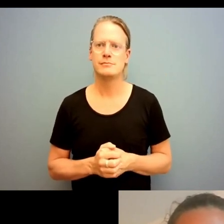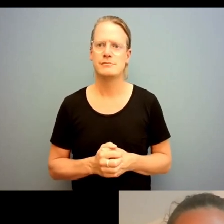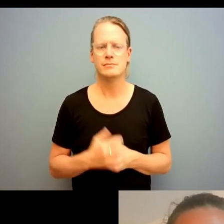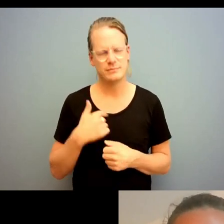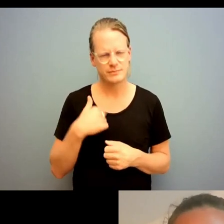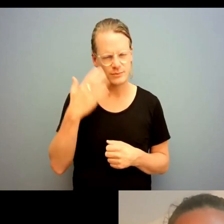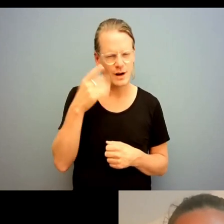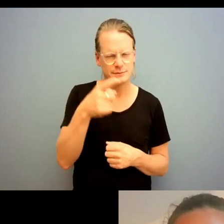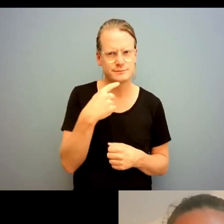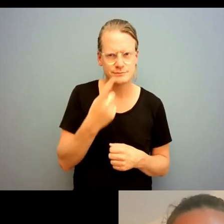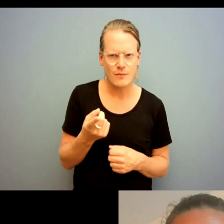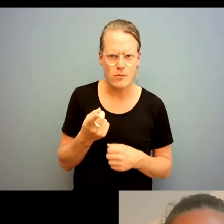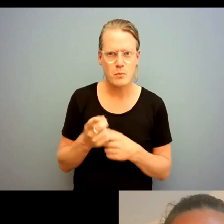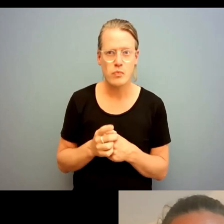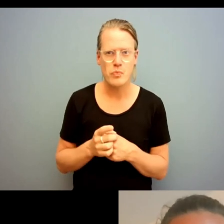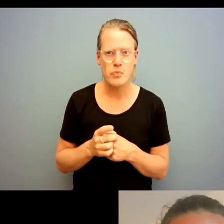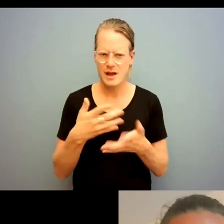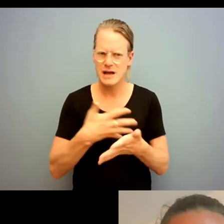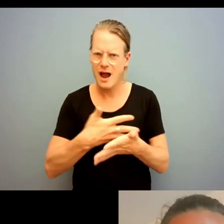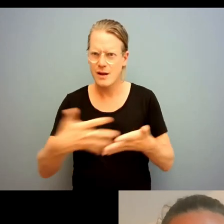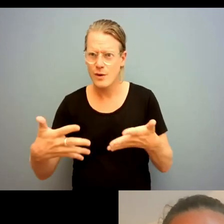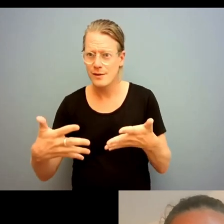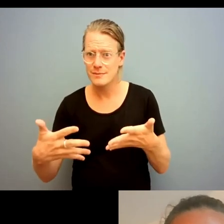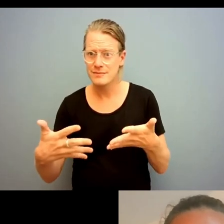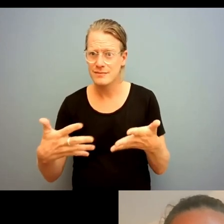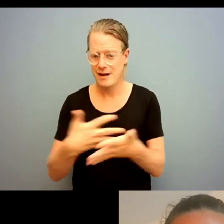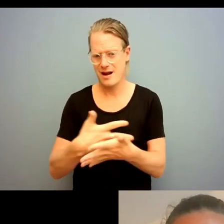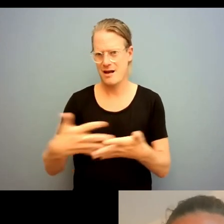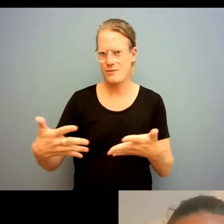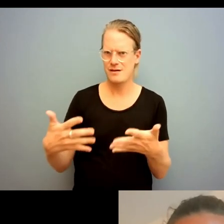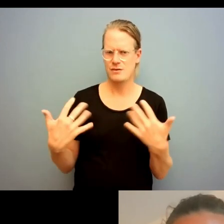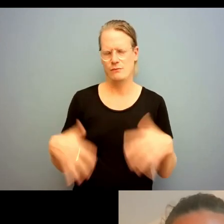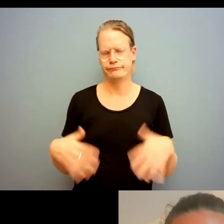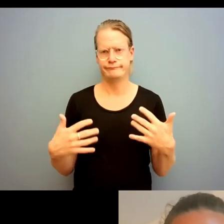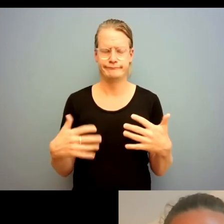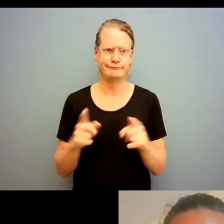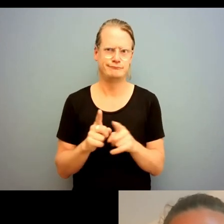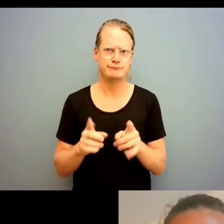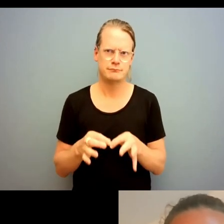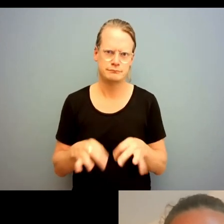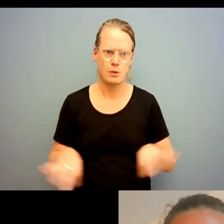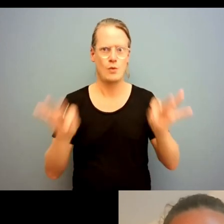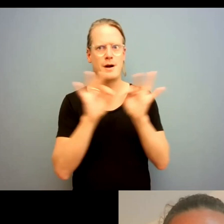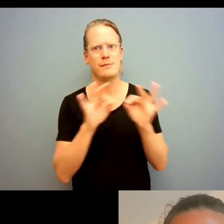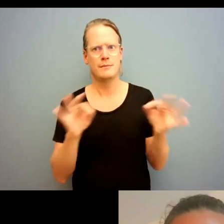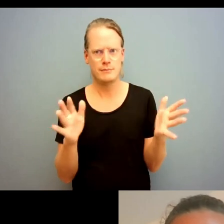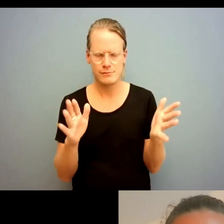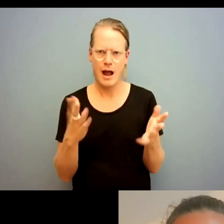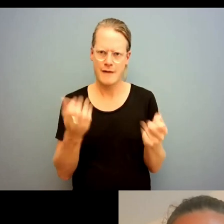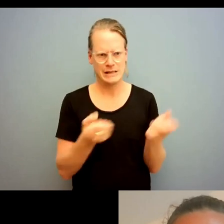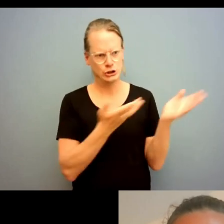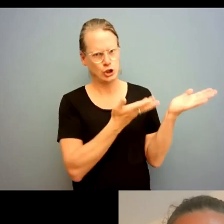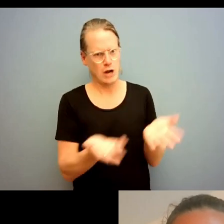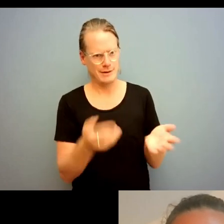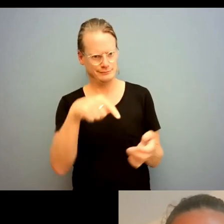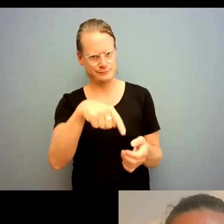issue of language, how important it is to have Sami services, and especially